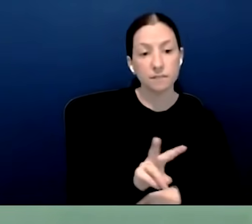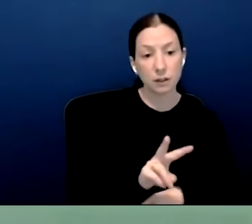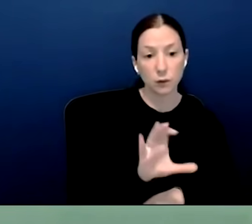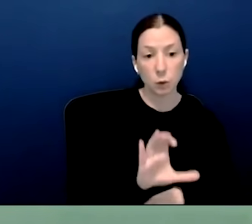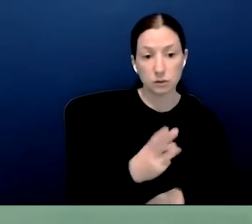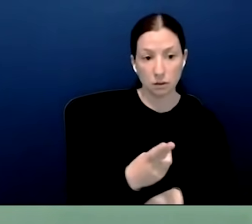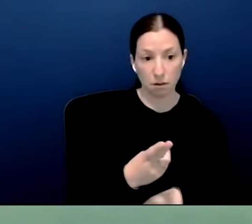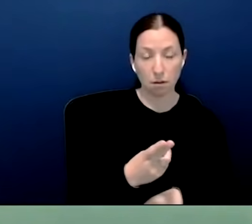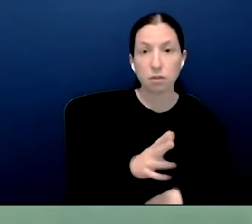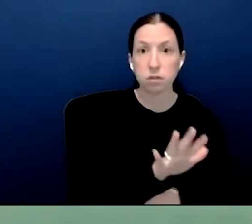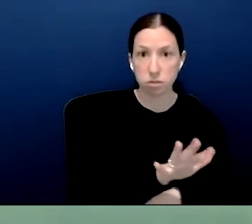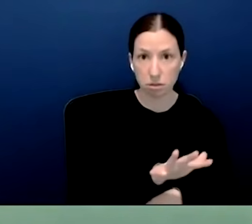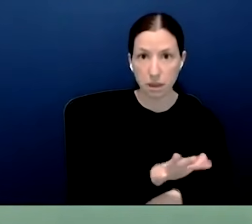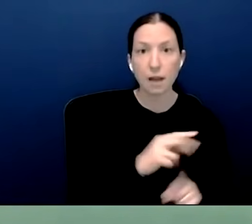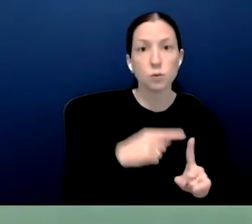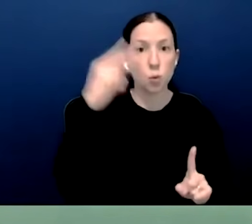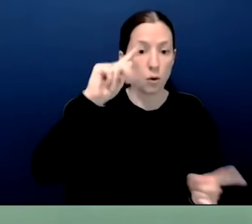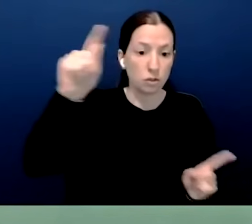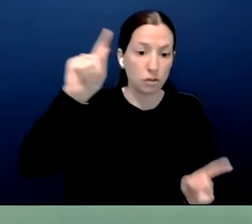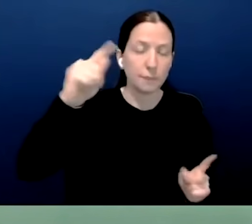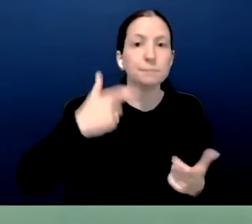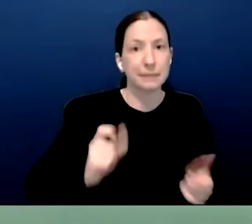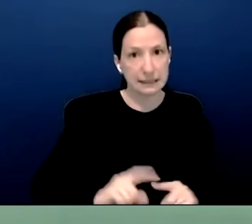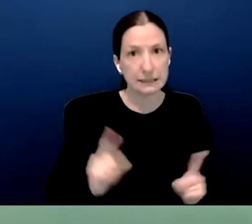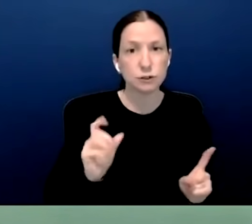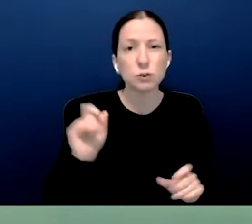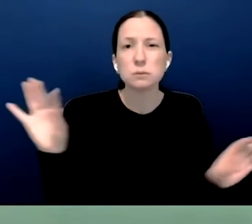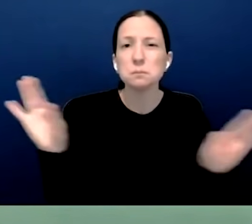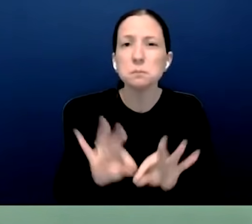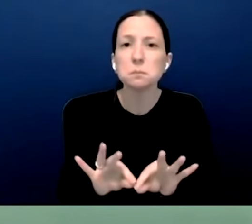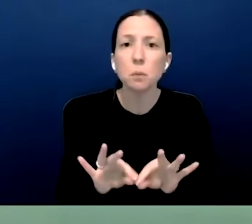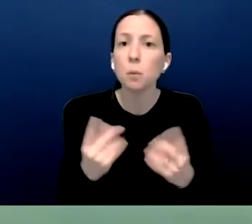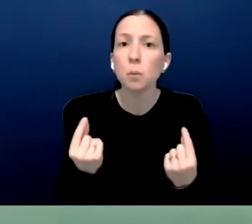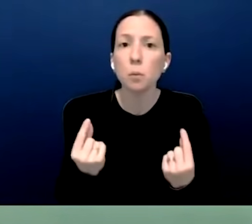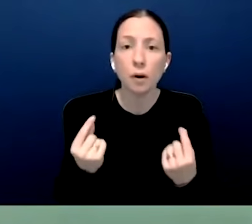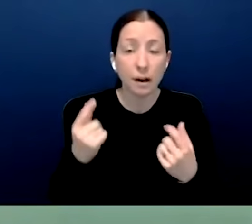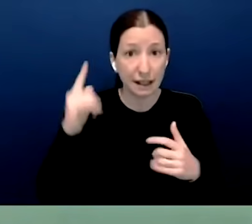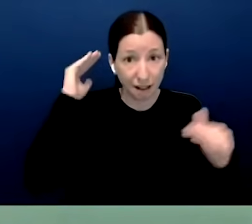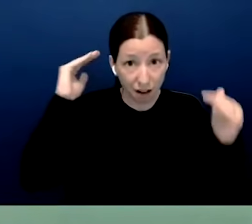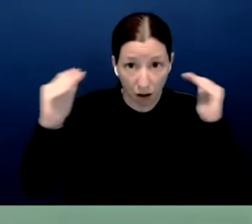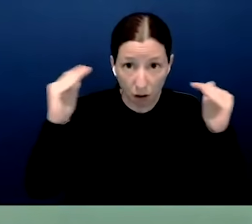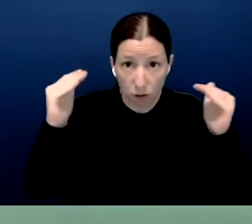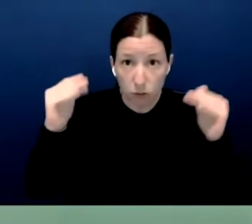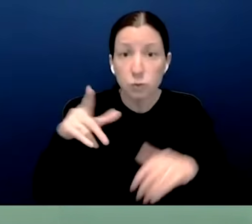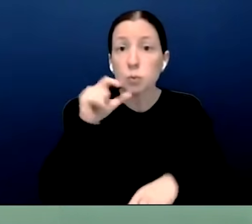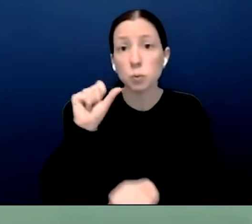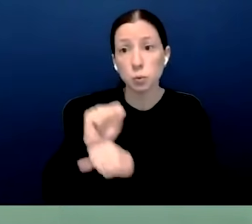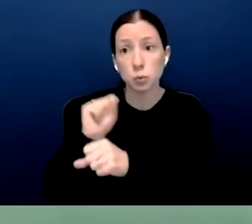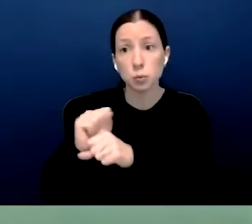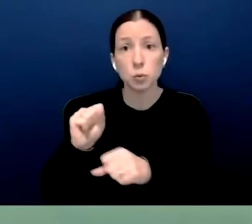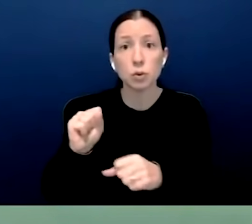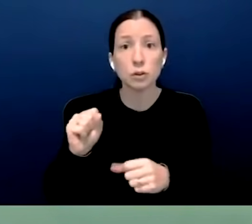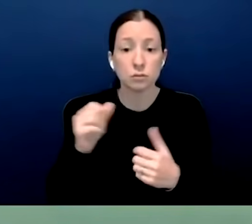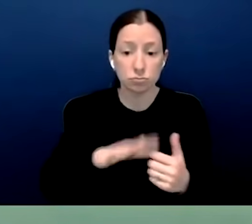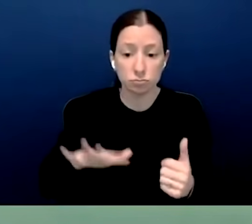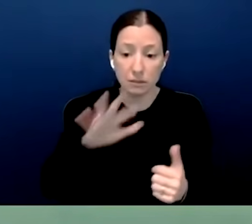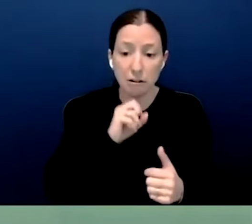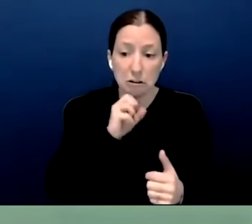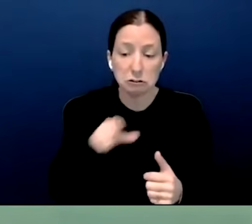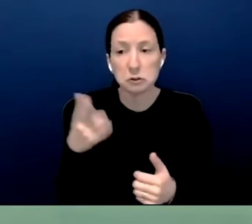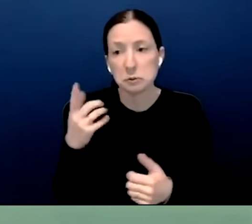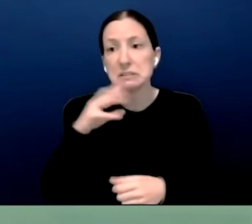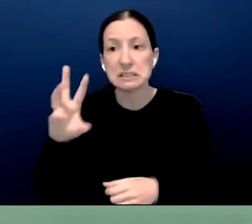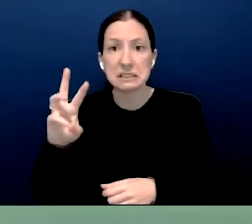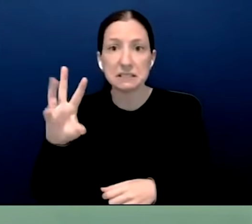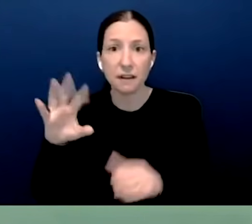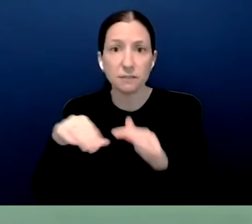the North. So I would say we need adults working age under 65. Many people work over 65, but